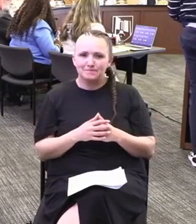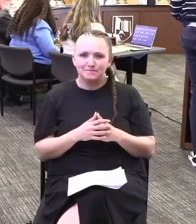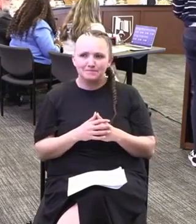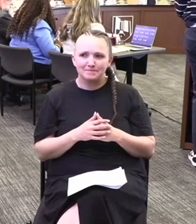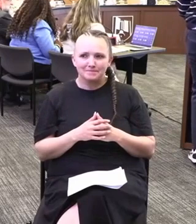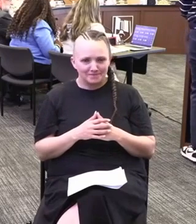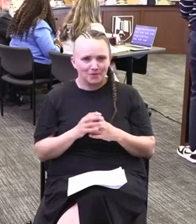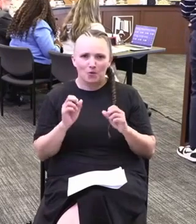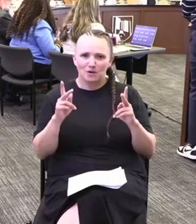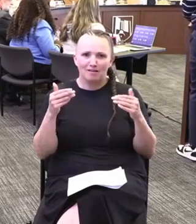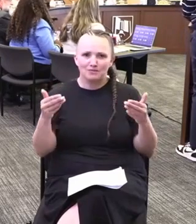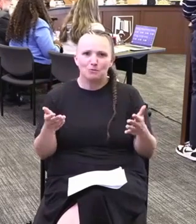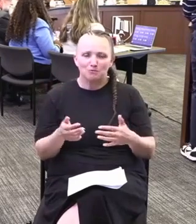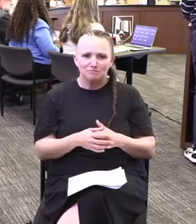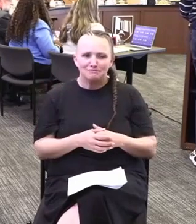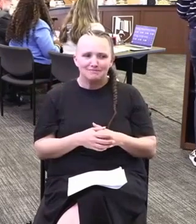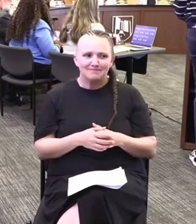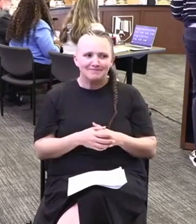Good.